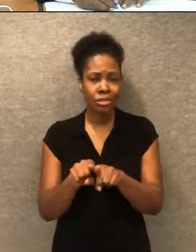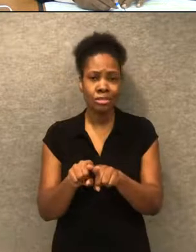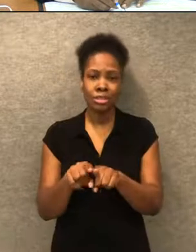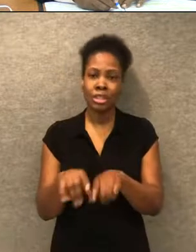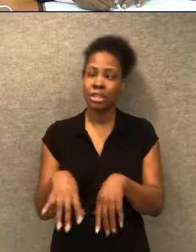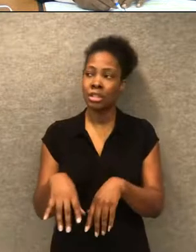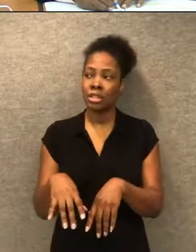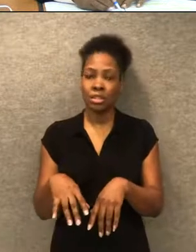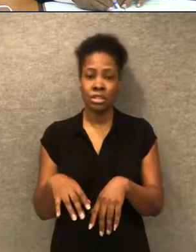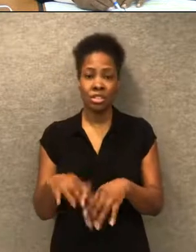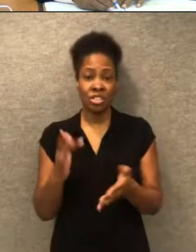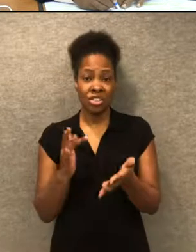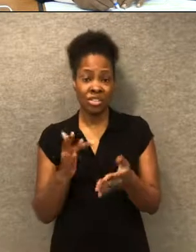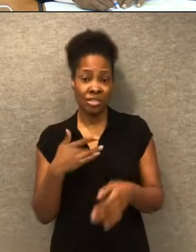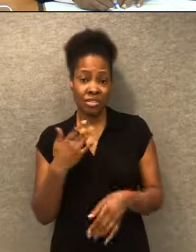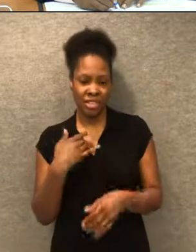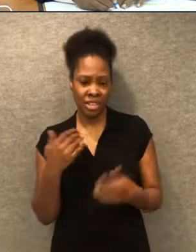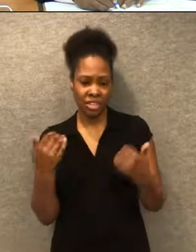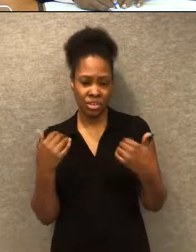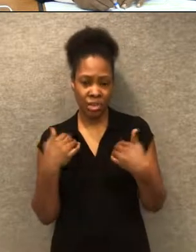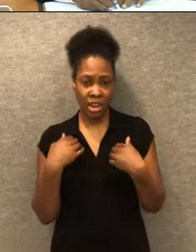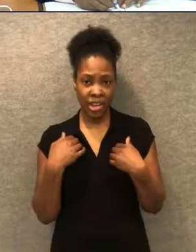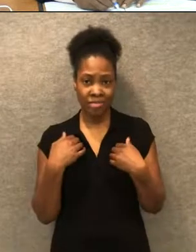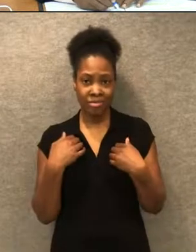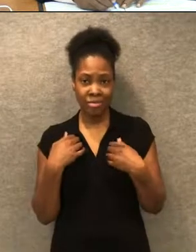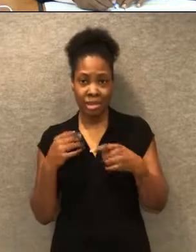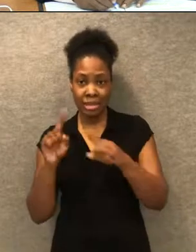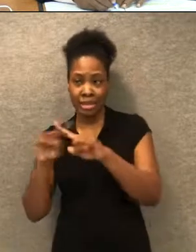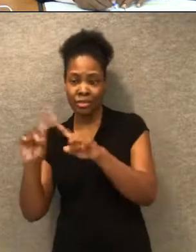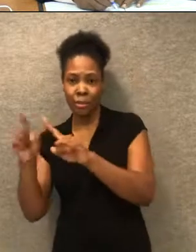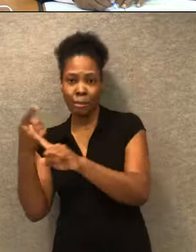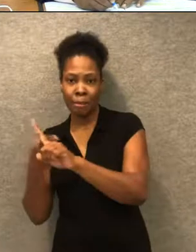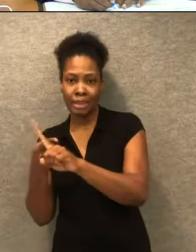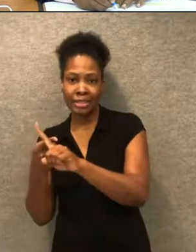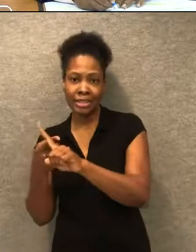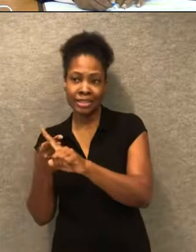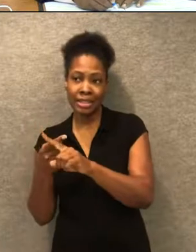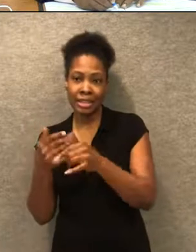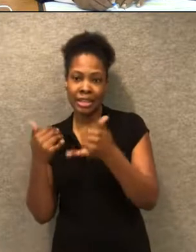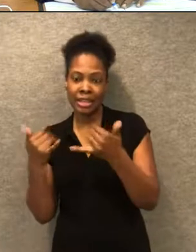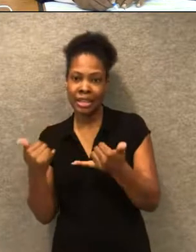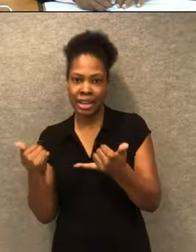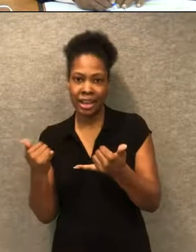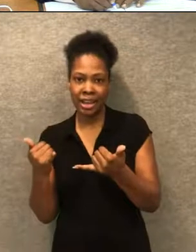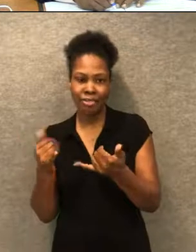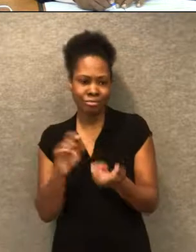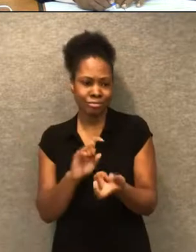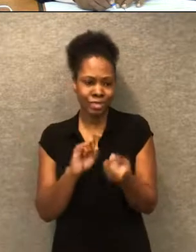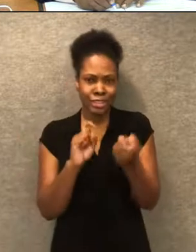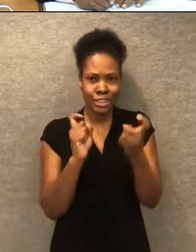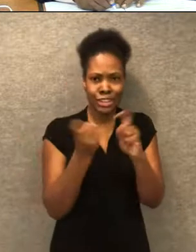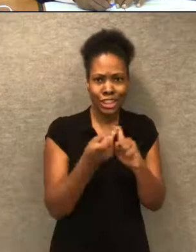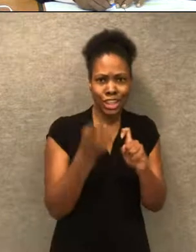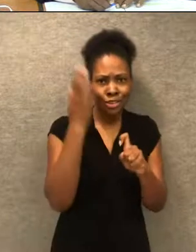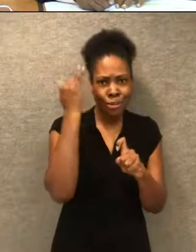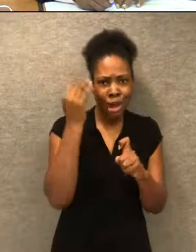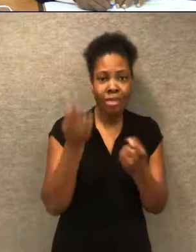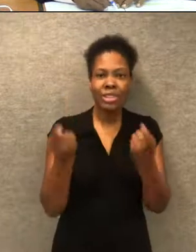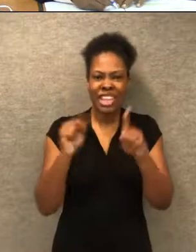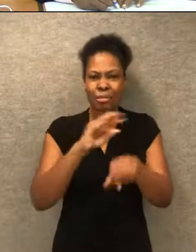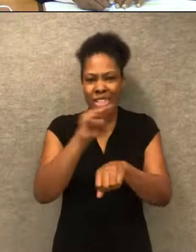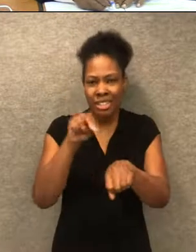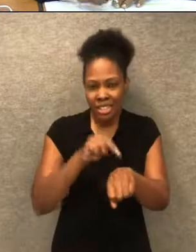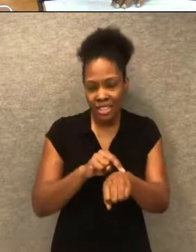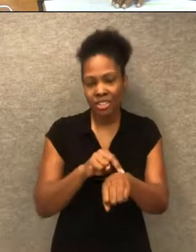having in March and April are now being exacerbated because of what's happening in our nation with respect to